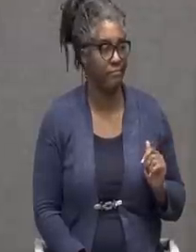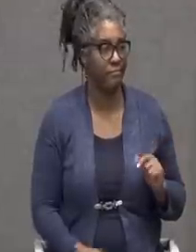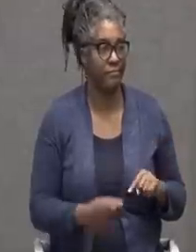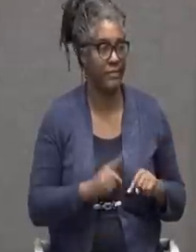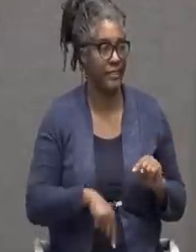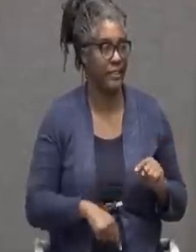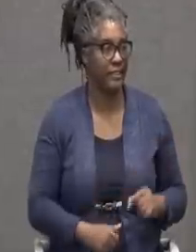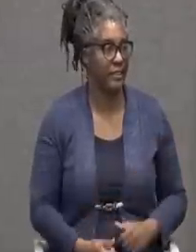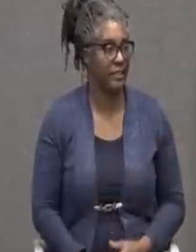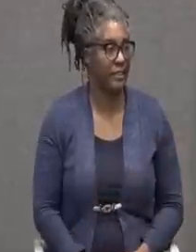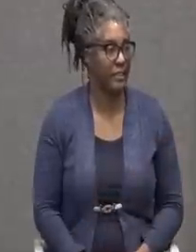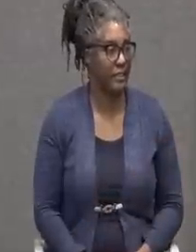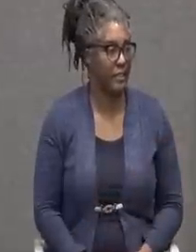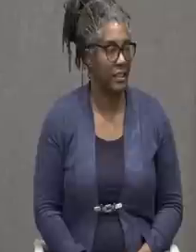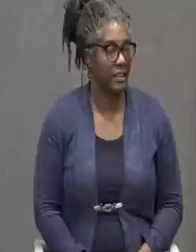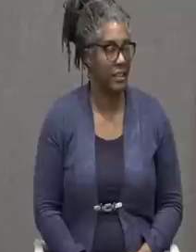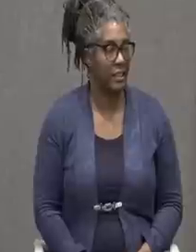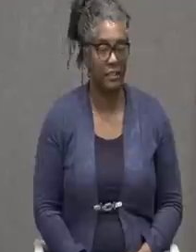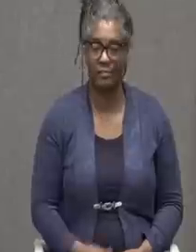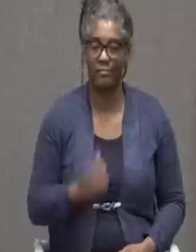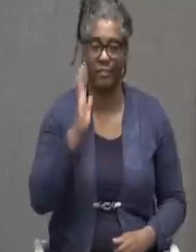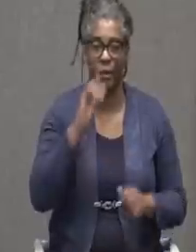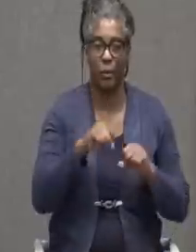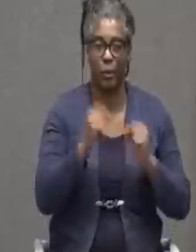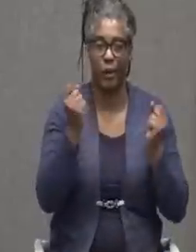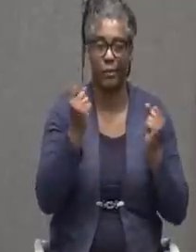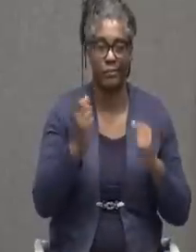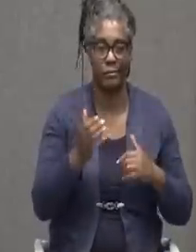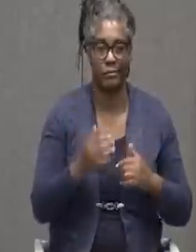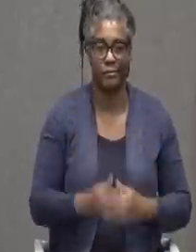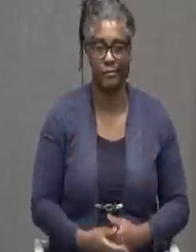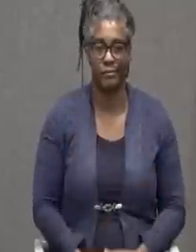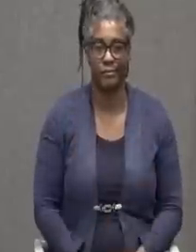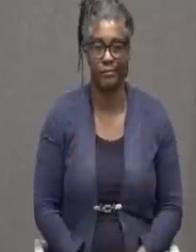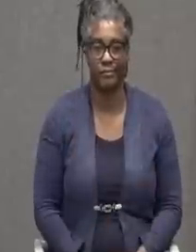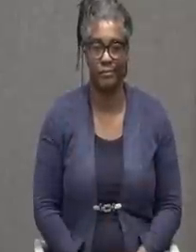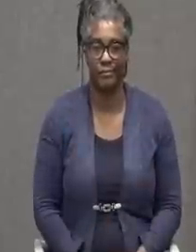I'm totally just breaking it.